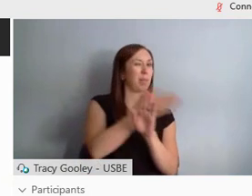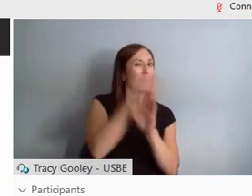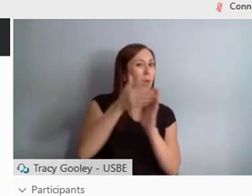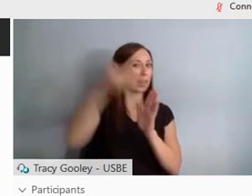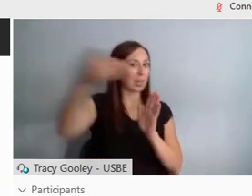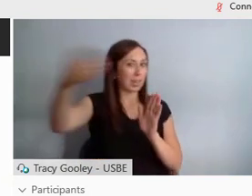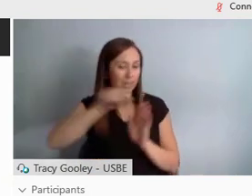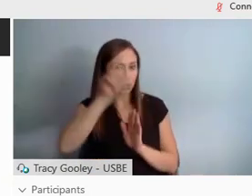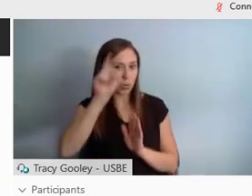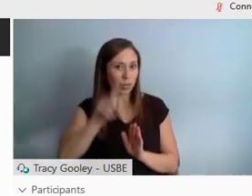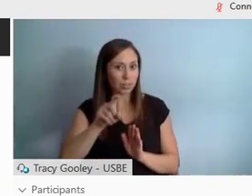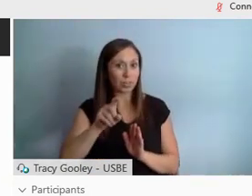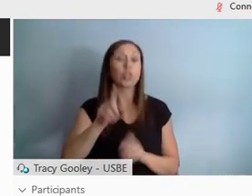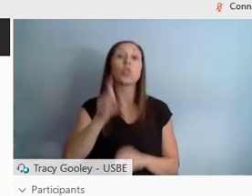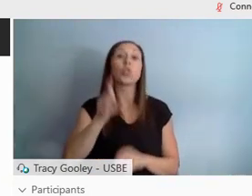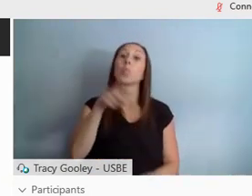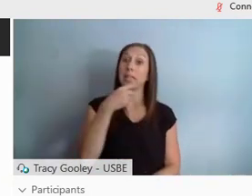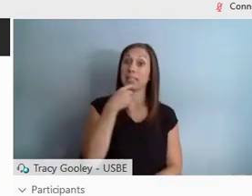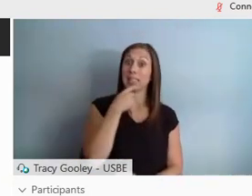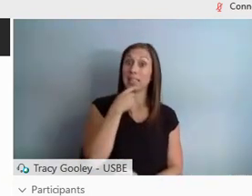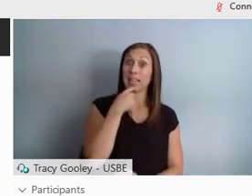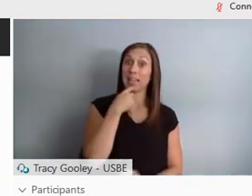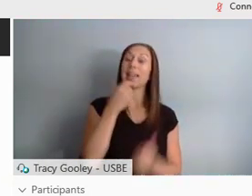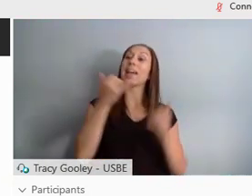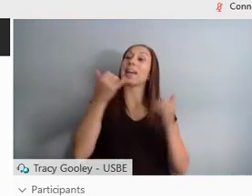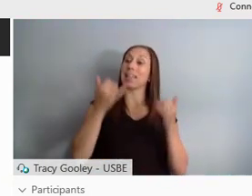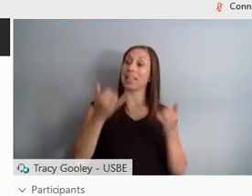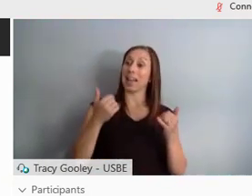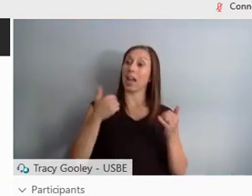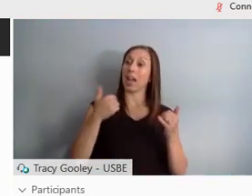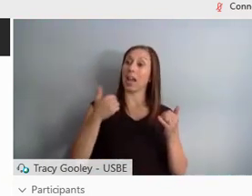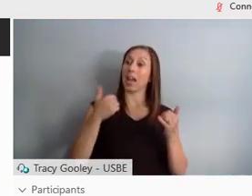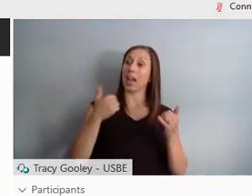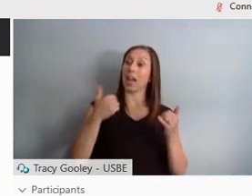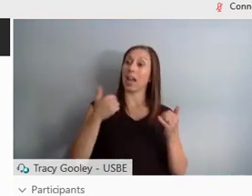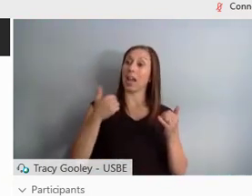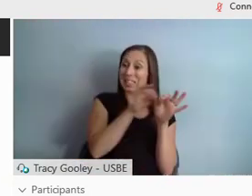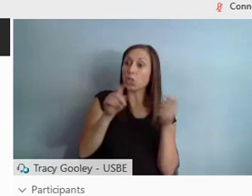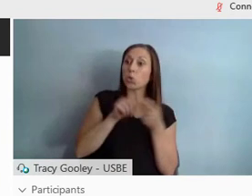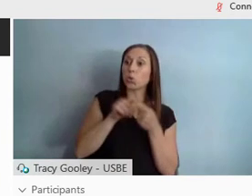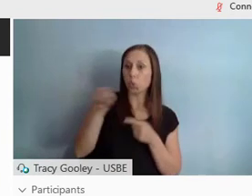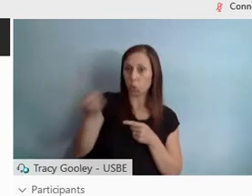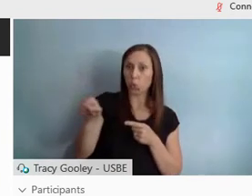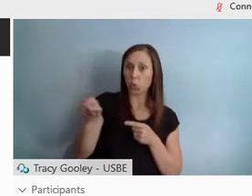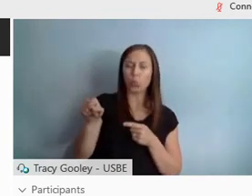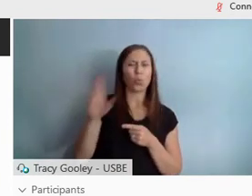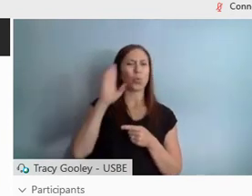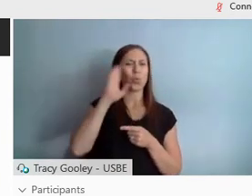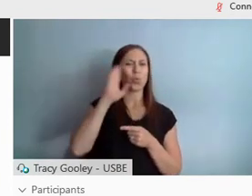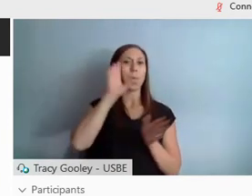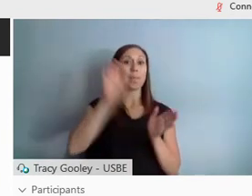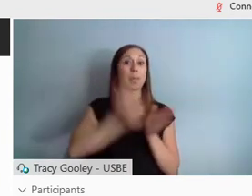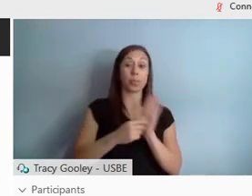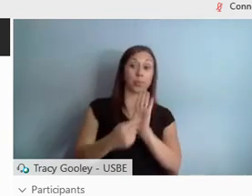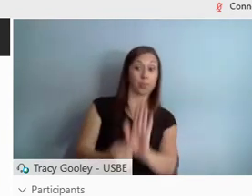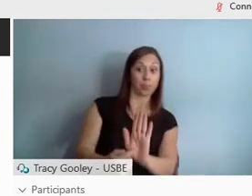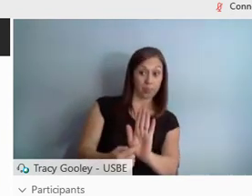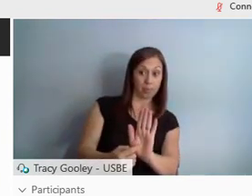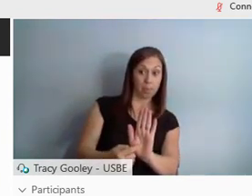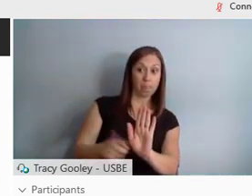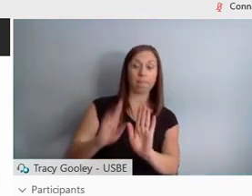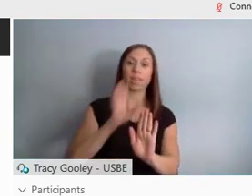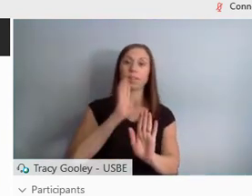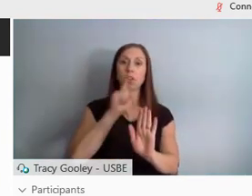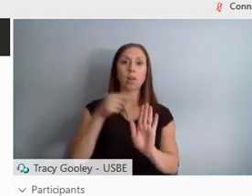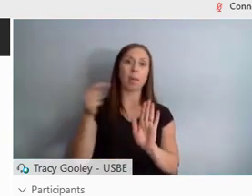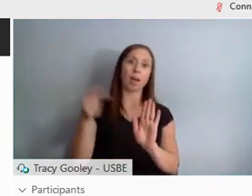next question, make sure you say, now I'll read the sentence to you. You know, you put the picture in front of the students and you talk